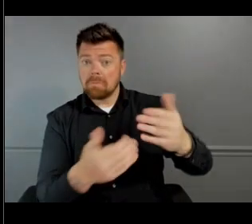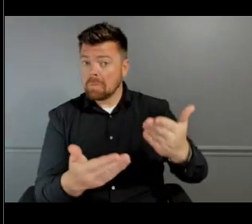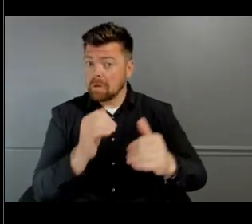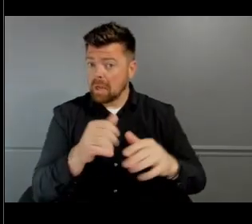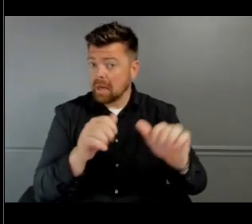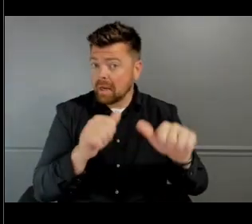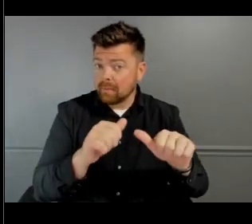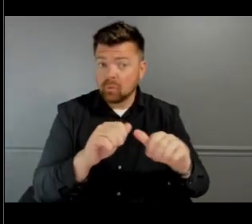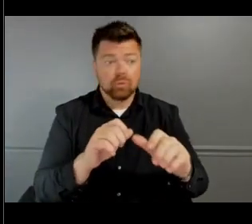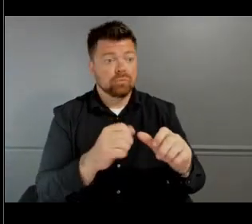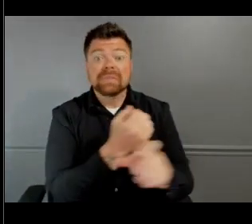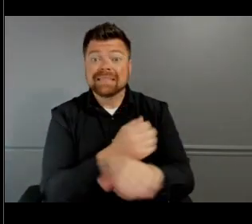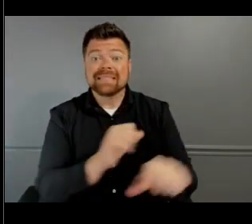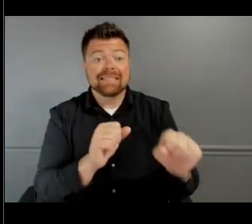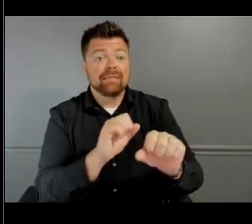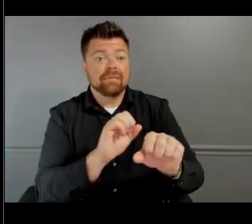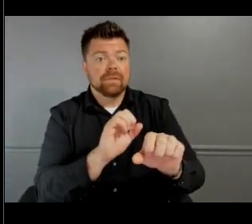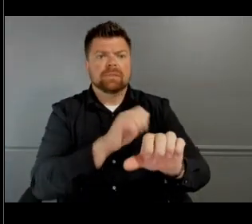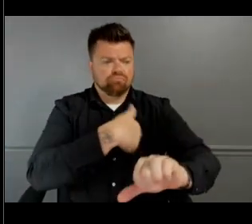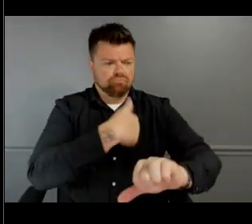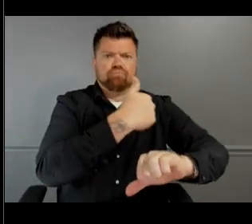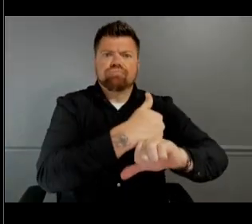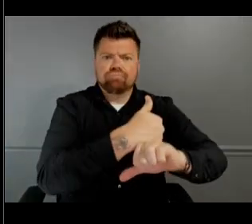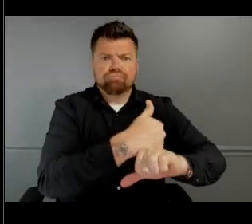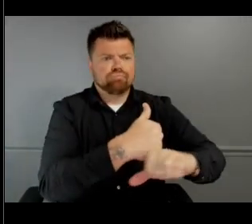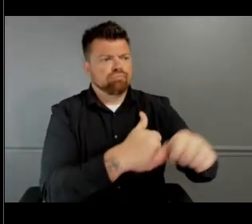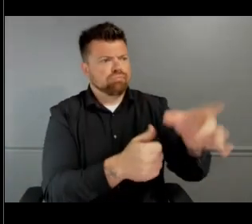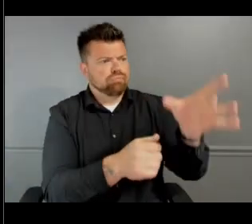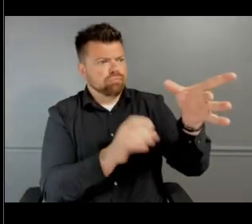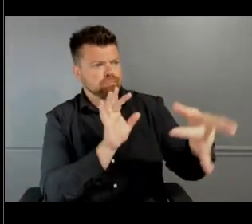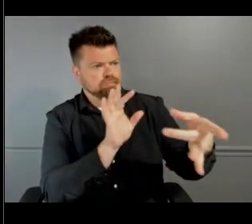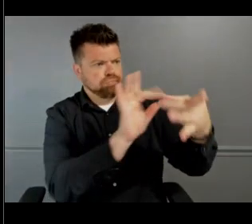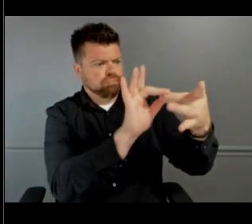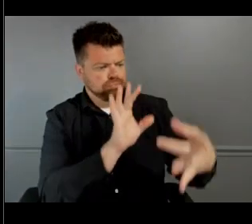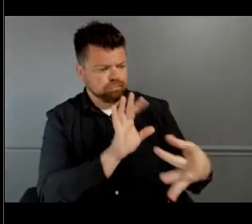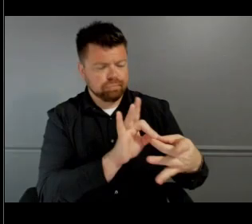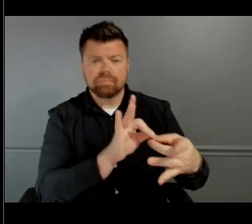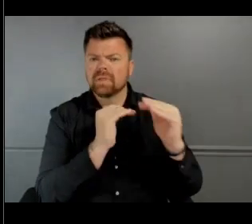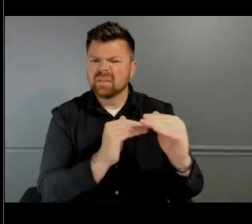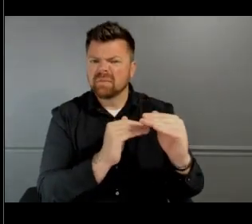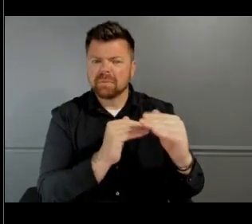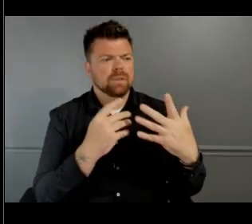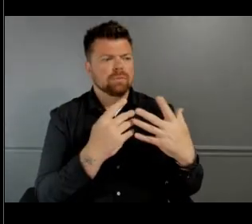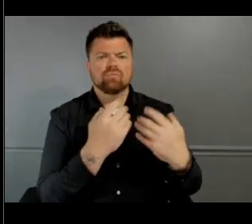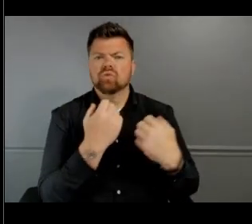safely anchored within these limited reinforced areas.